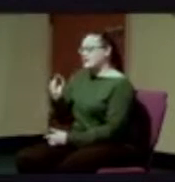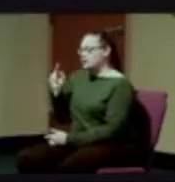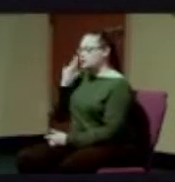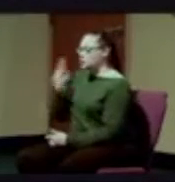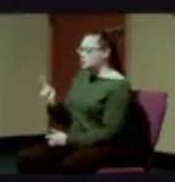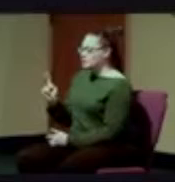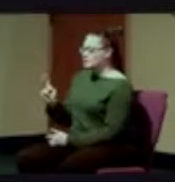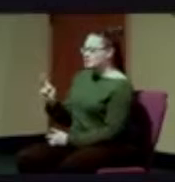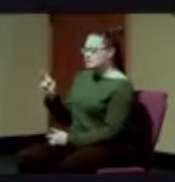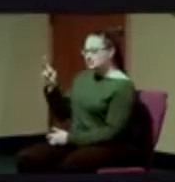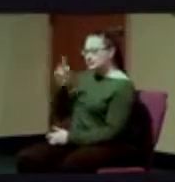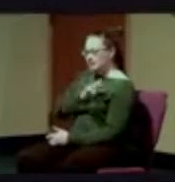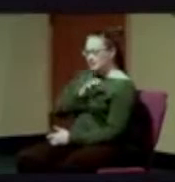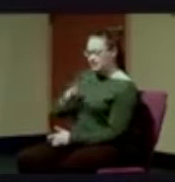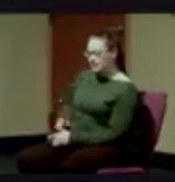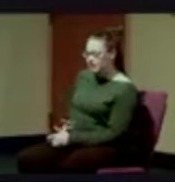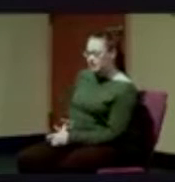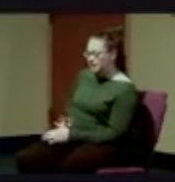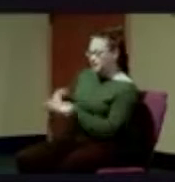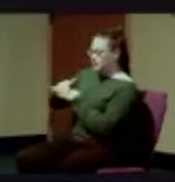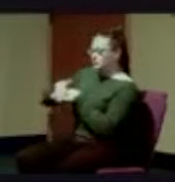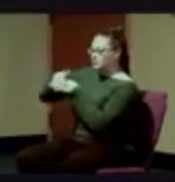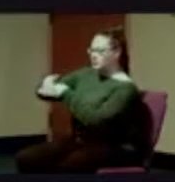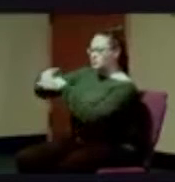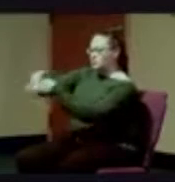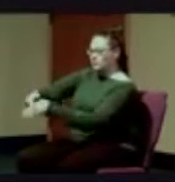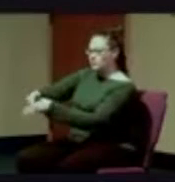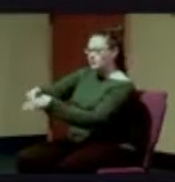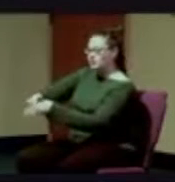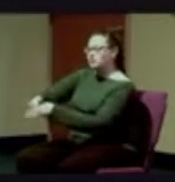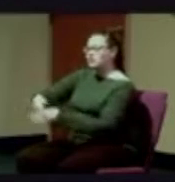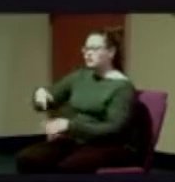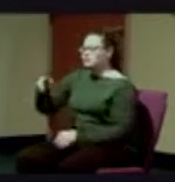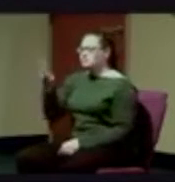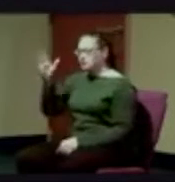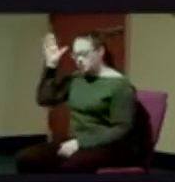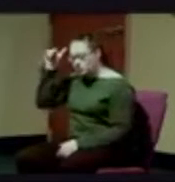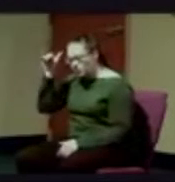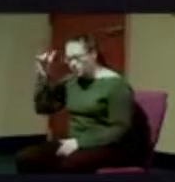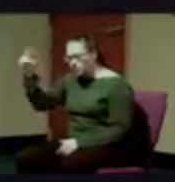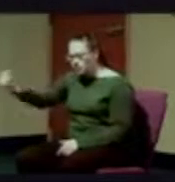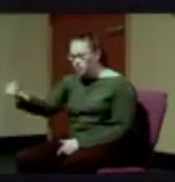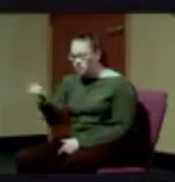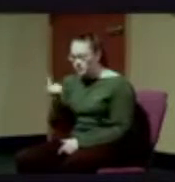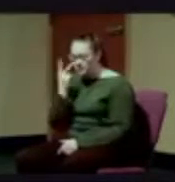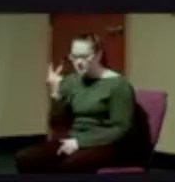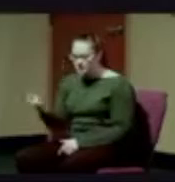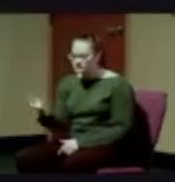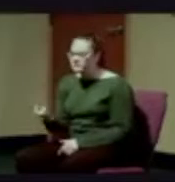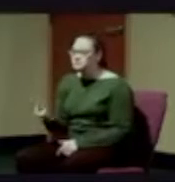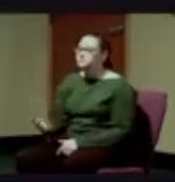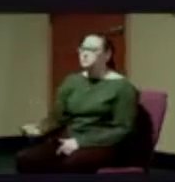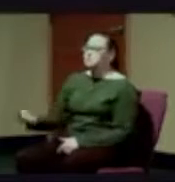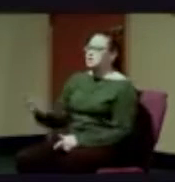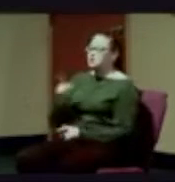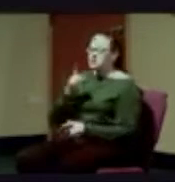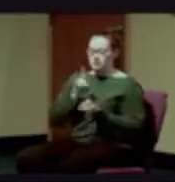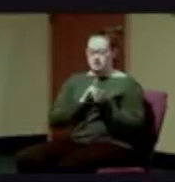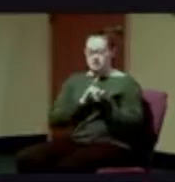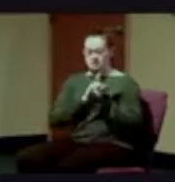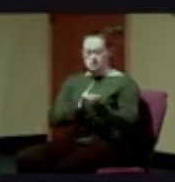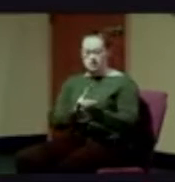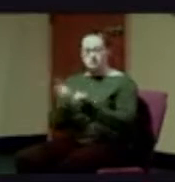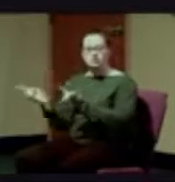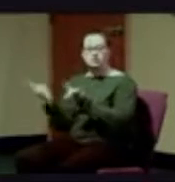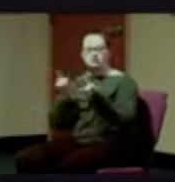on a colt, the foal of a donkey." The disciples went and did as Jesus had instructed them. They brought the donkey and the colt, placed